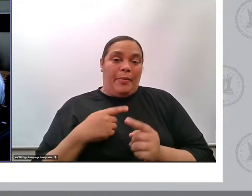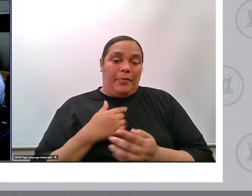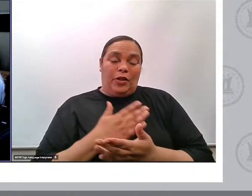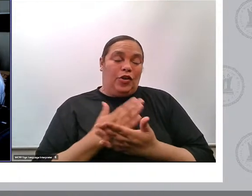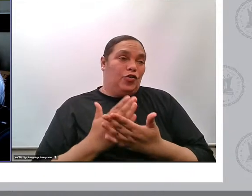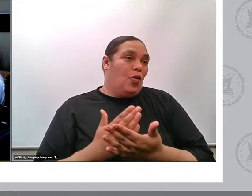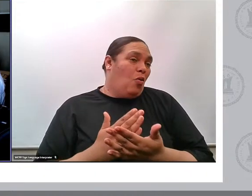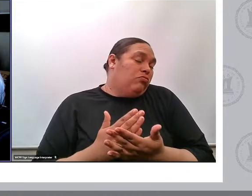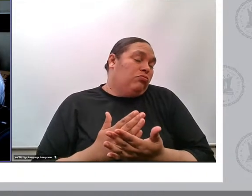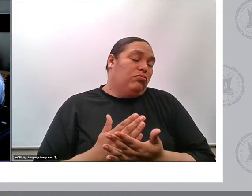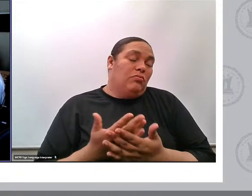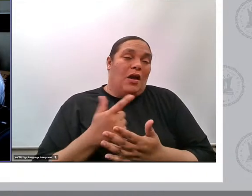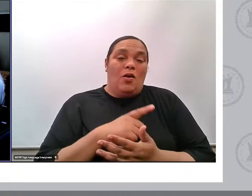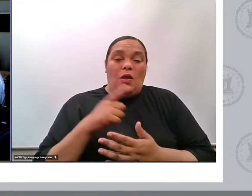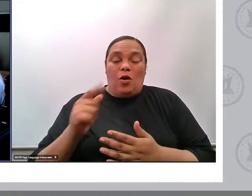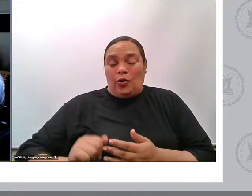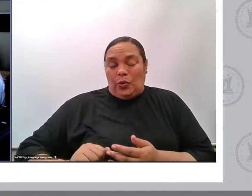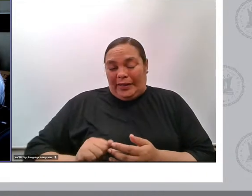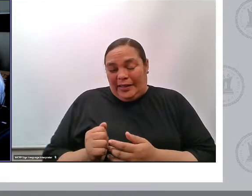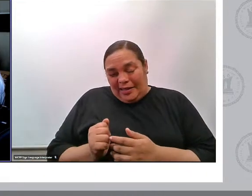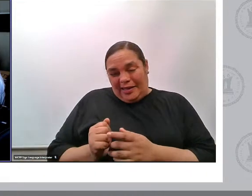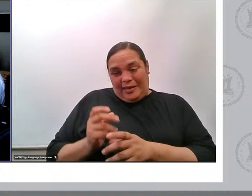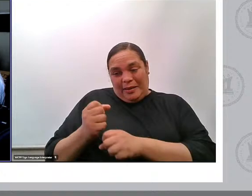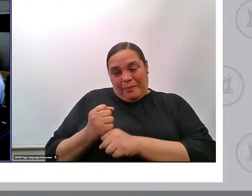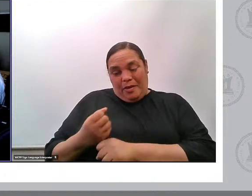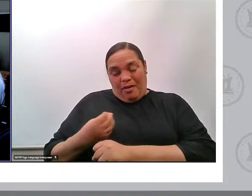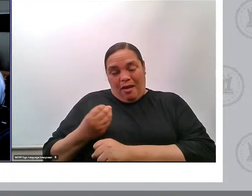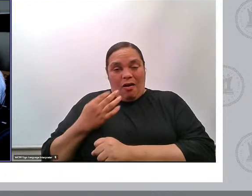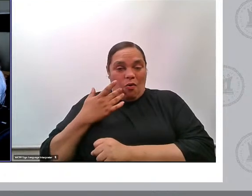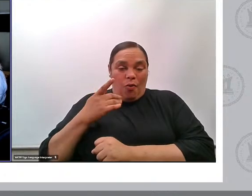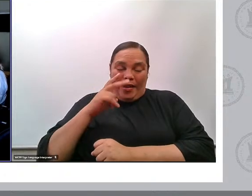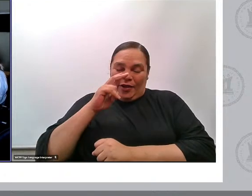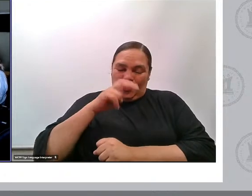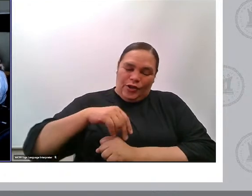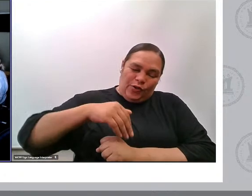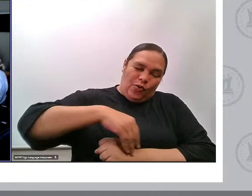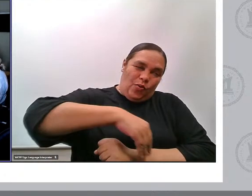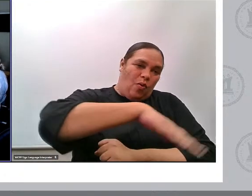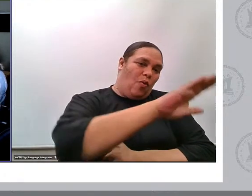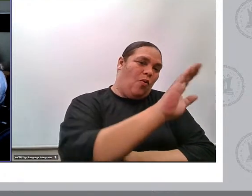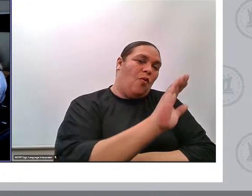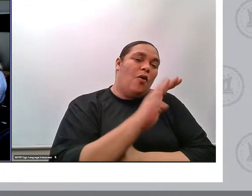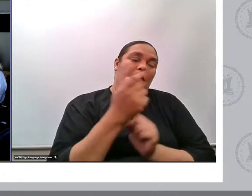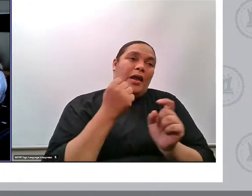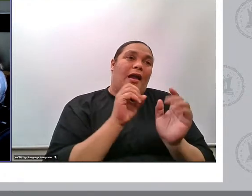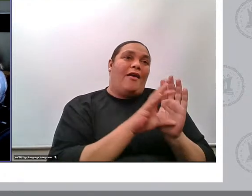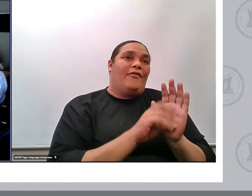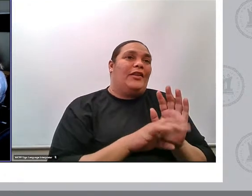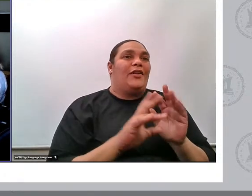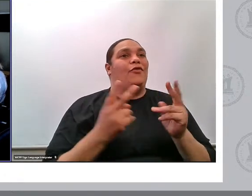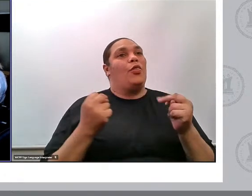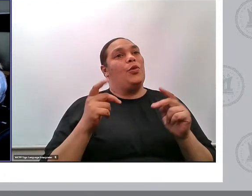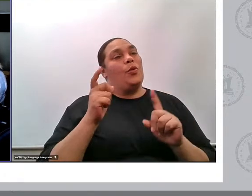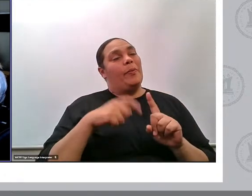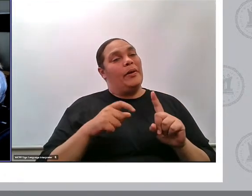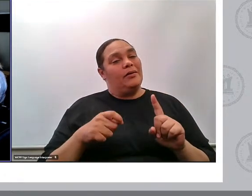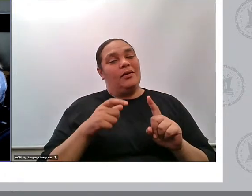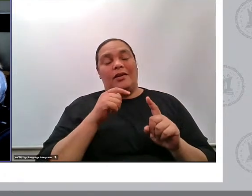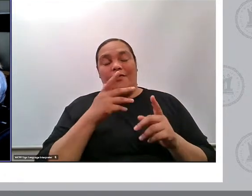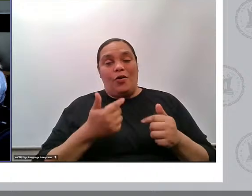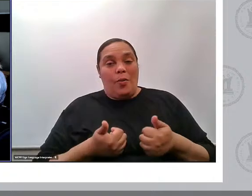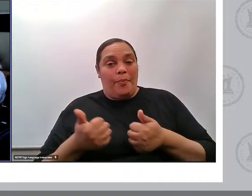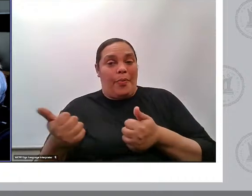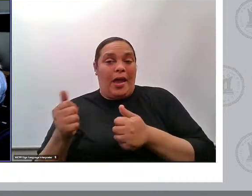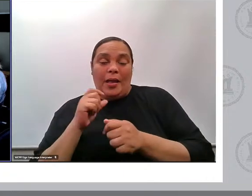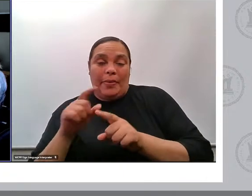to which you keep those so that when you have to go and advertise for a new one, whether you do go back to